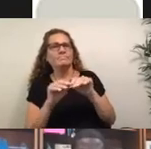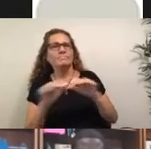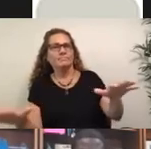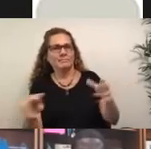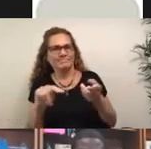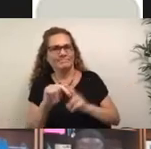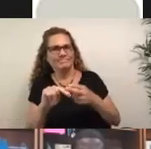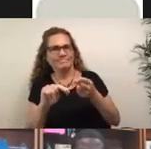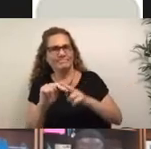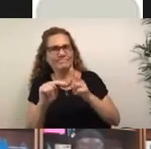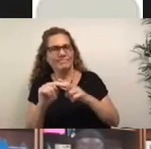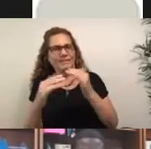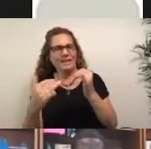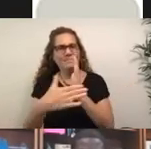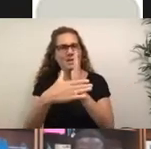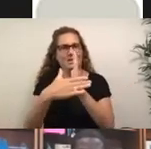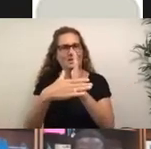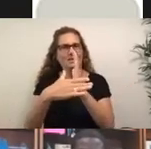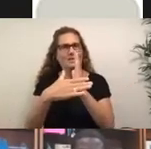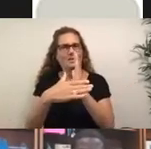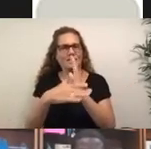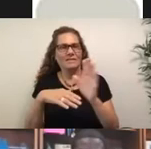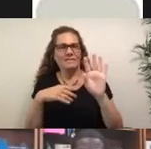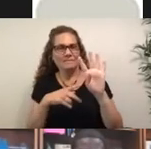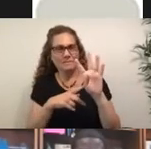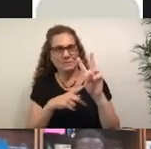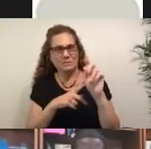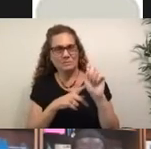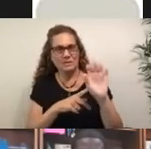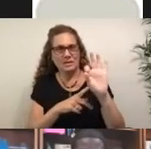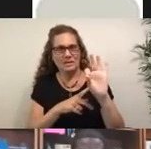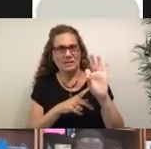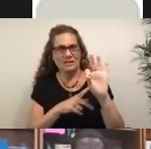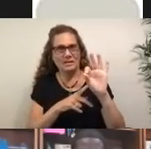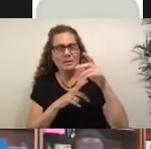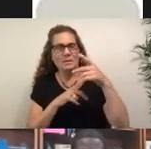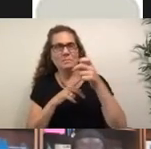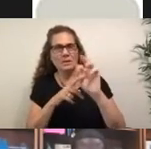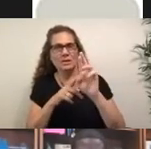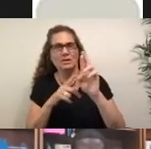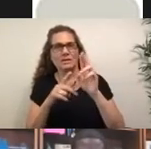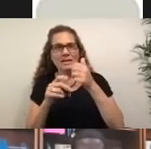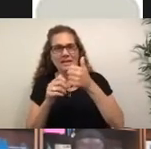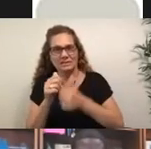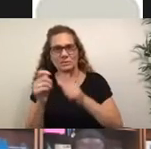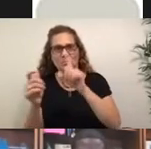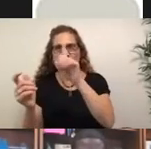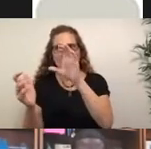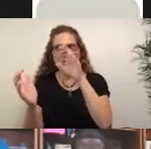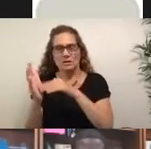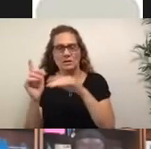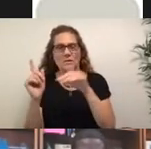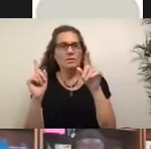We're up to 42.9 cases per 100,000. Again, this is lower than it was at its peak, but it is certainly higher than it